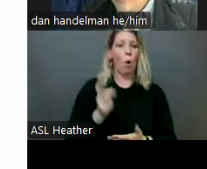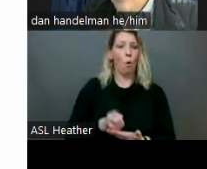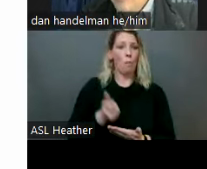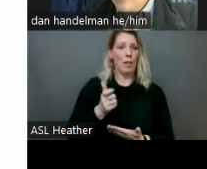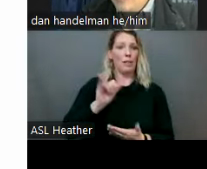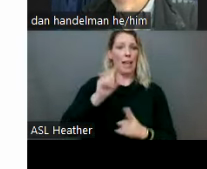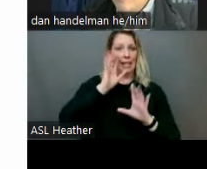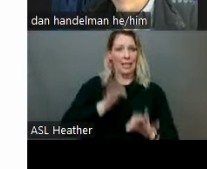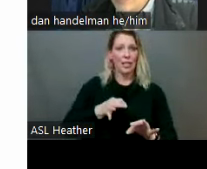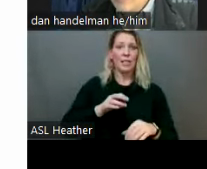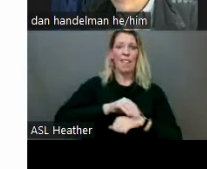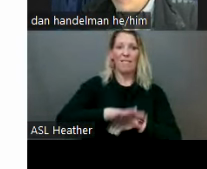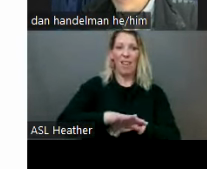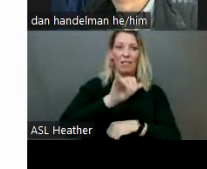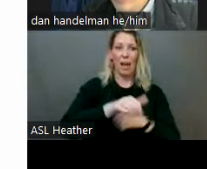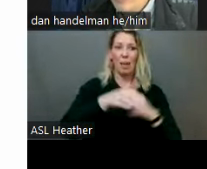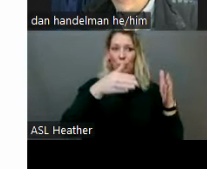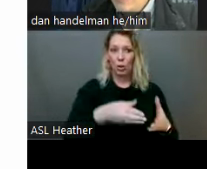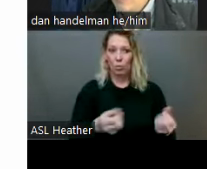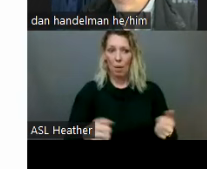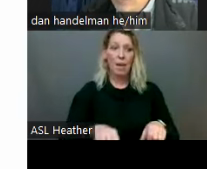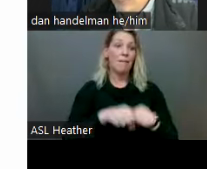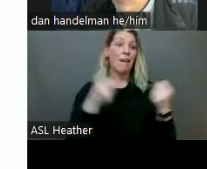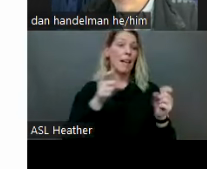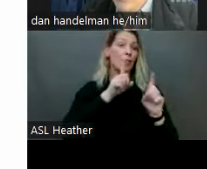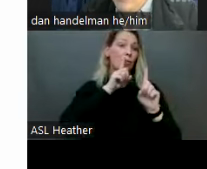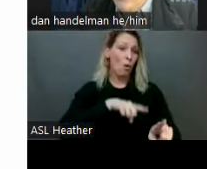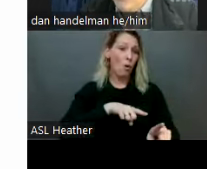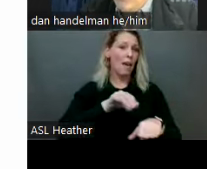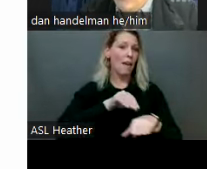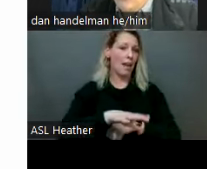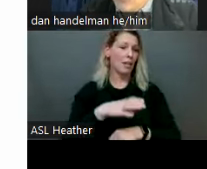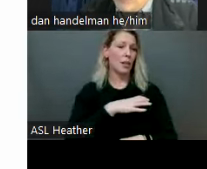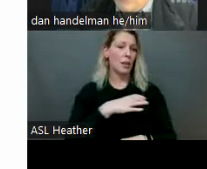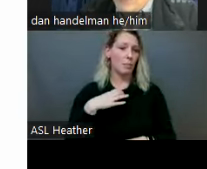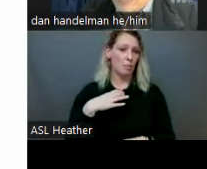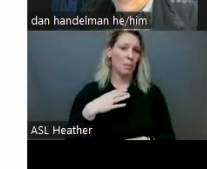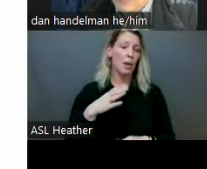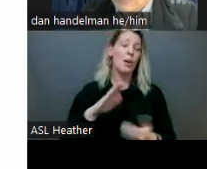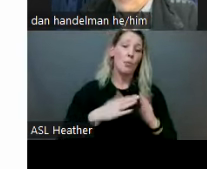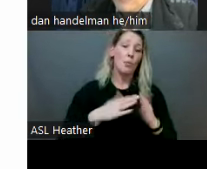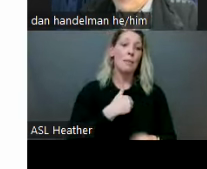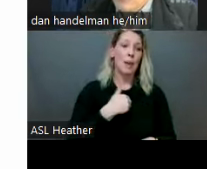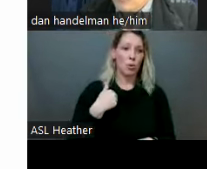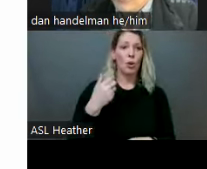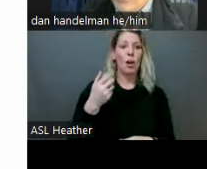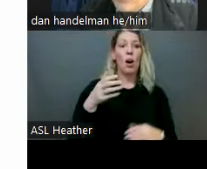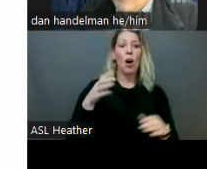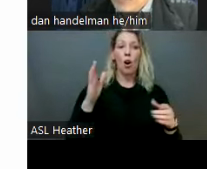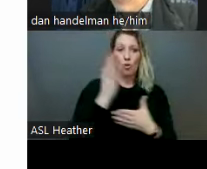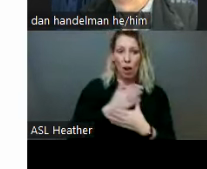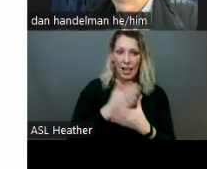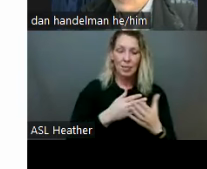property. 11, violation of orders which affect a community member. 12, harassment.